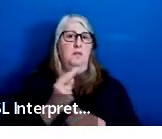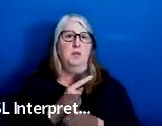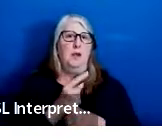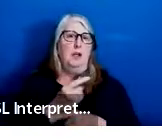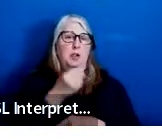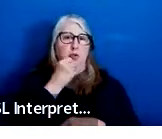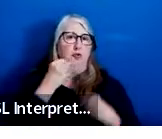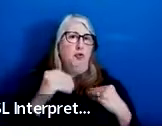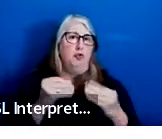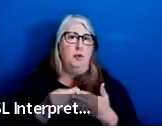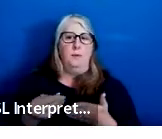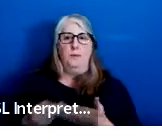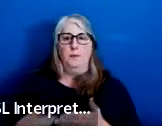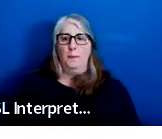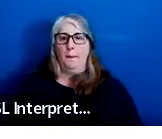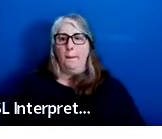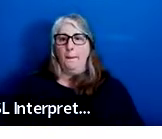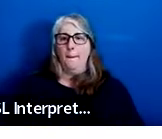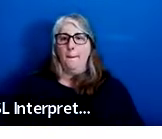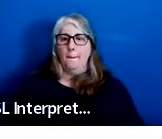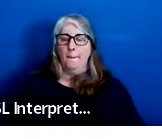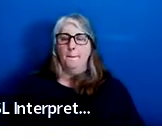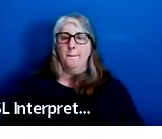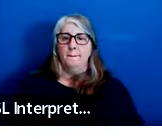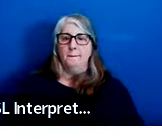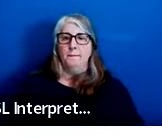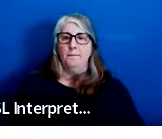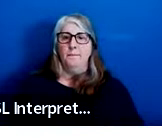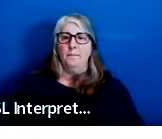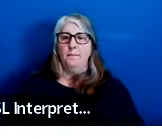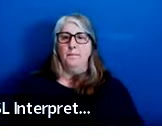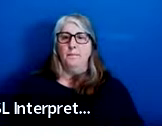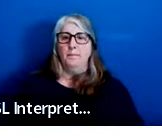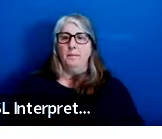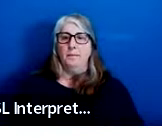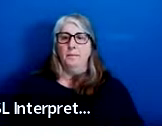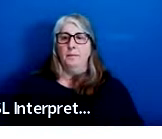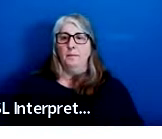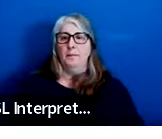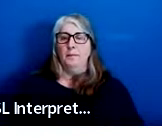grocery run in the future. Okay, let's see what else we have here.